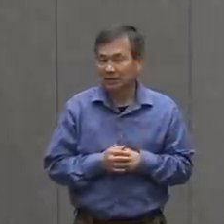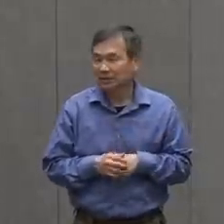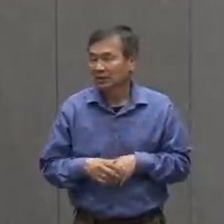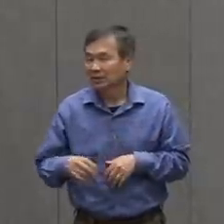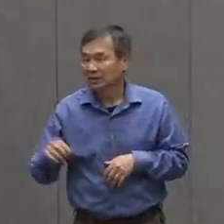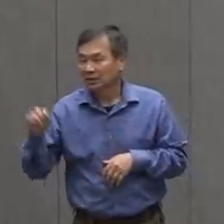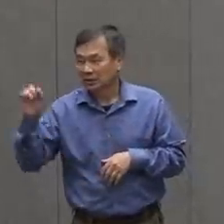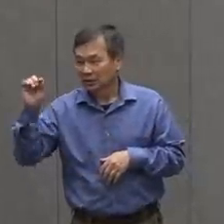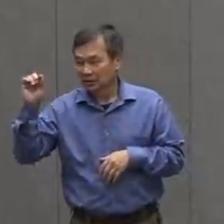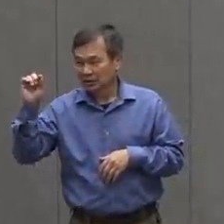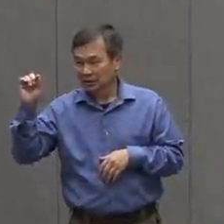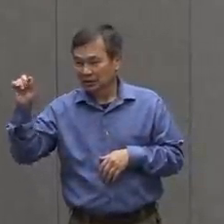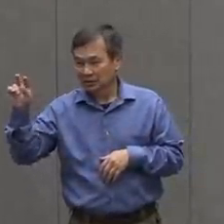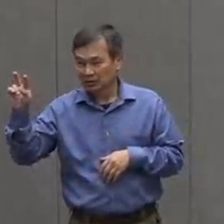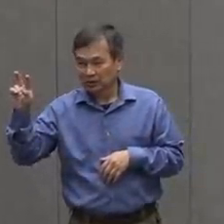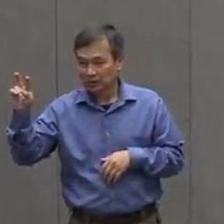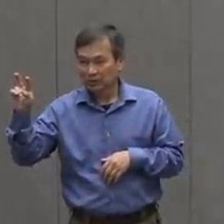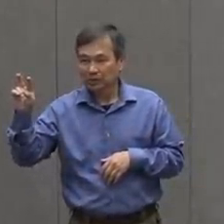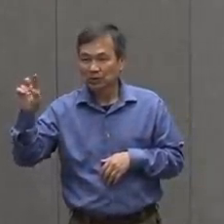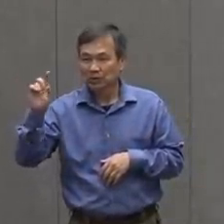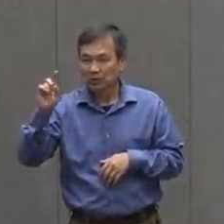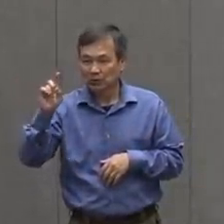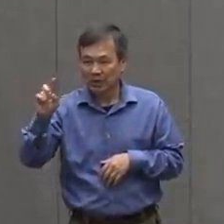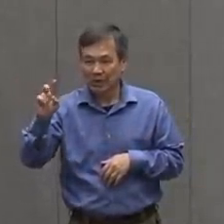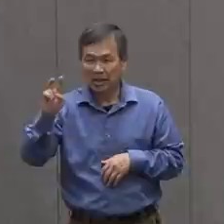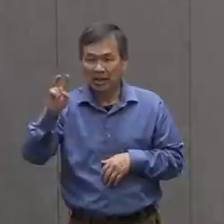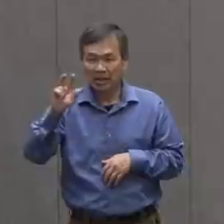I could start at 6 and count on 2 more.